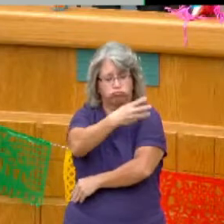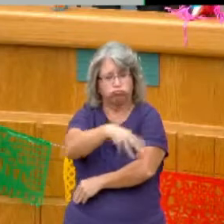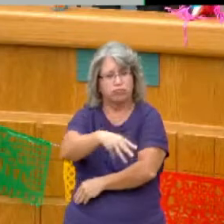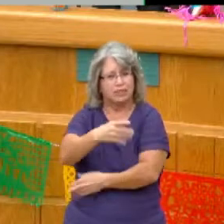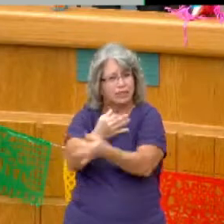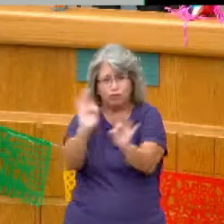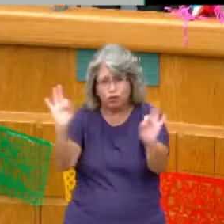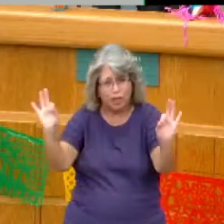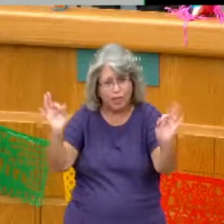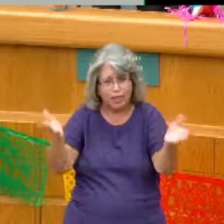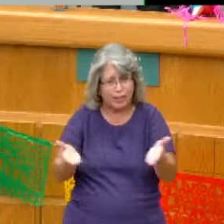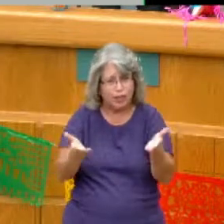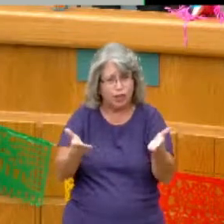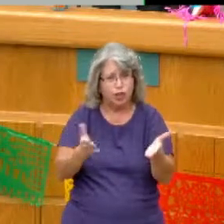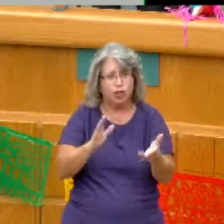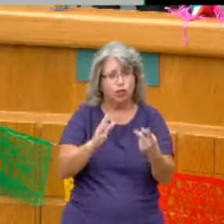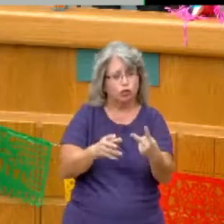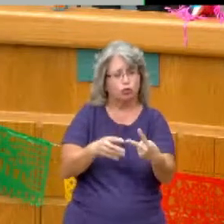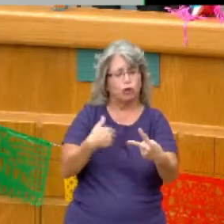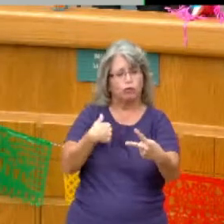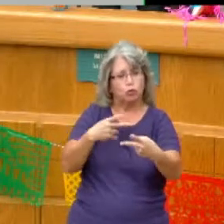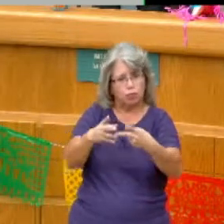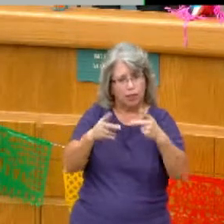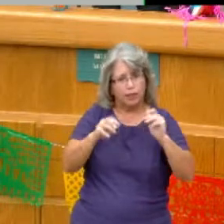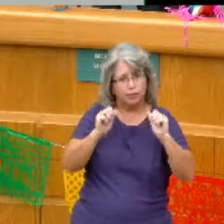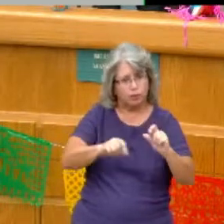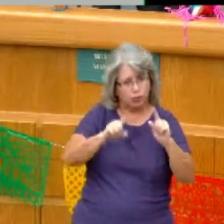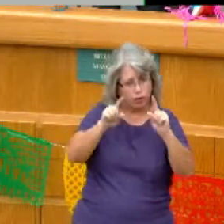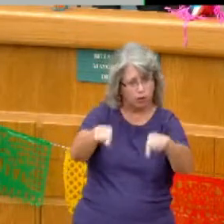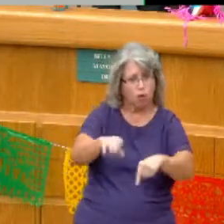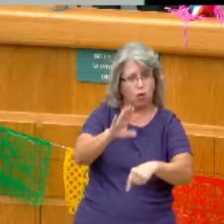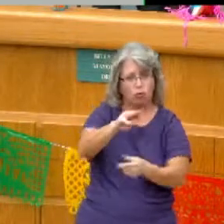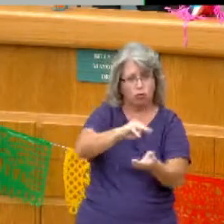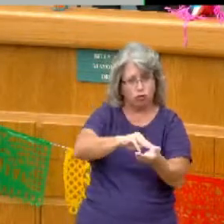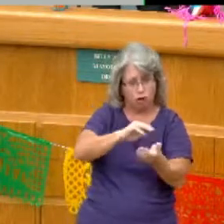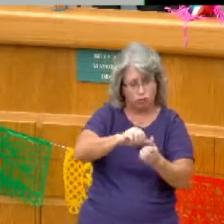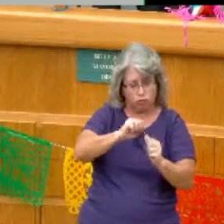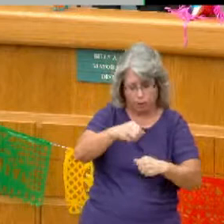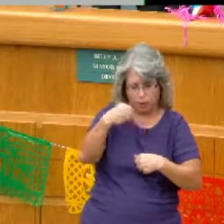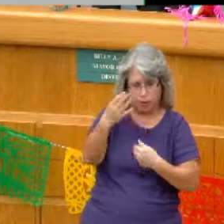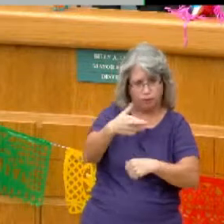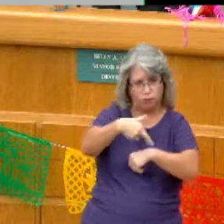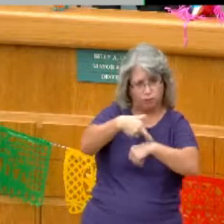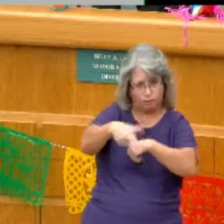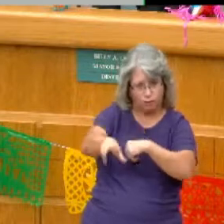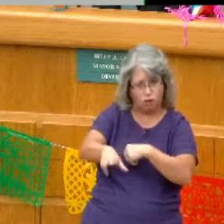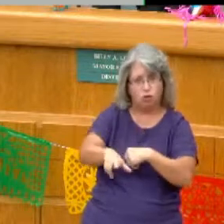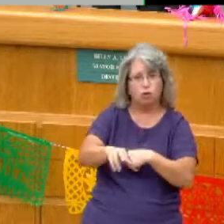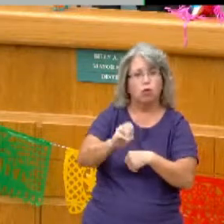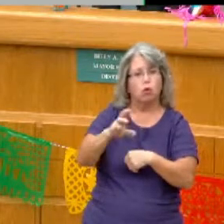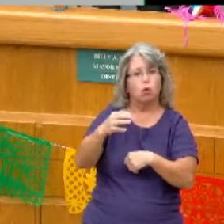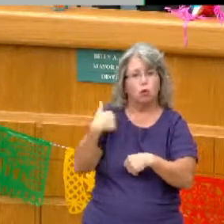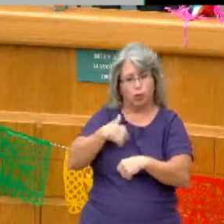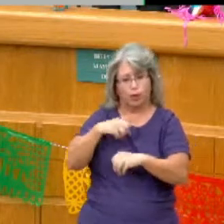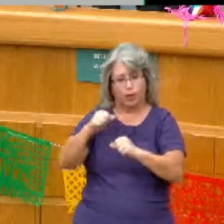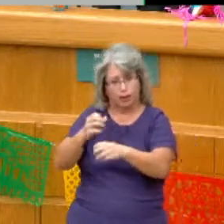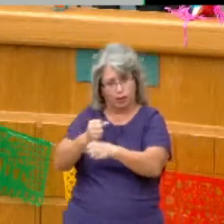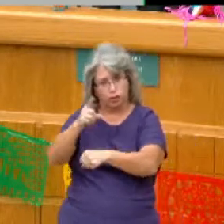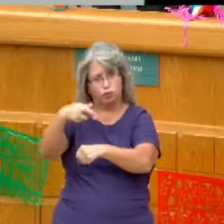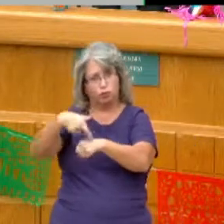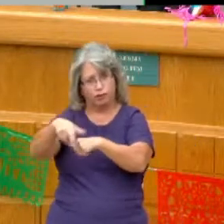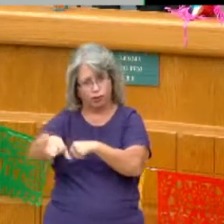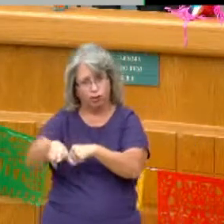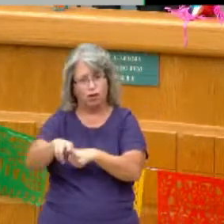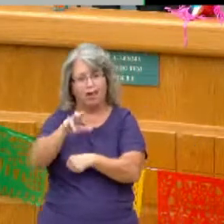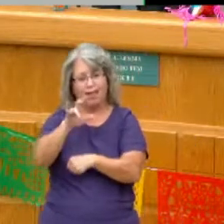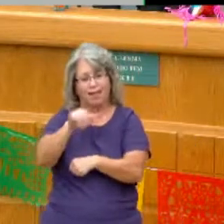referral. But remember, as soon as you test positive, you want to get that referral and go get them, because these monoclonal antibodies, they keep you out of the